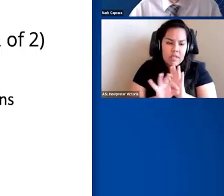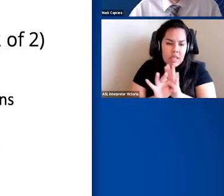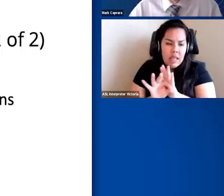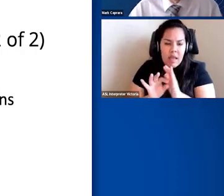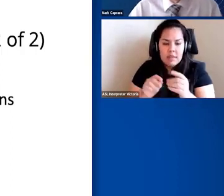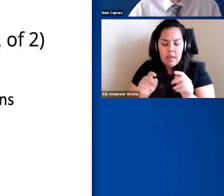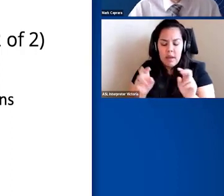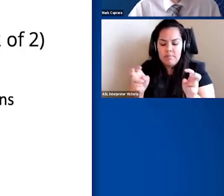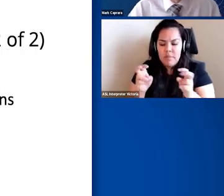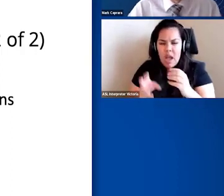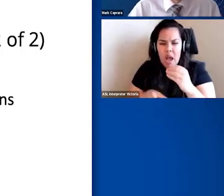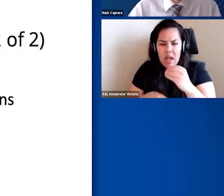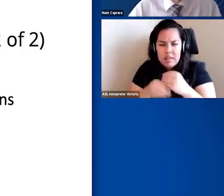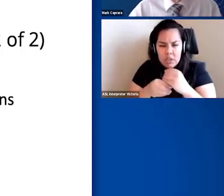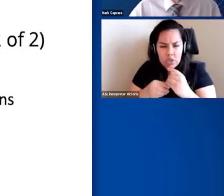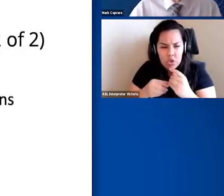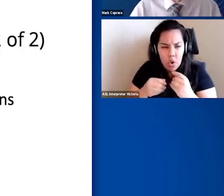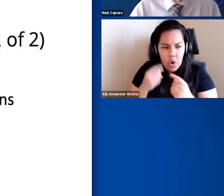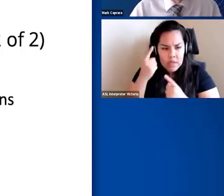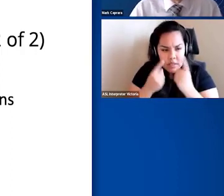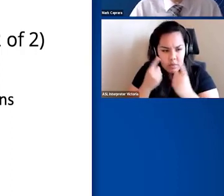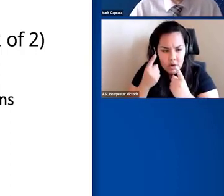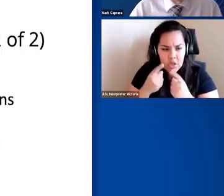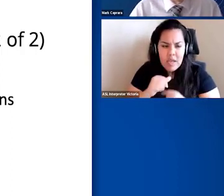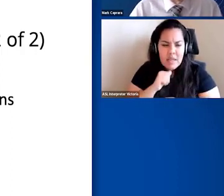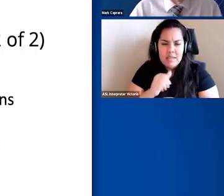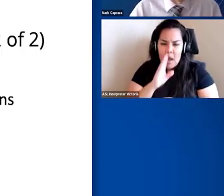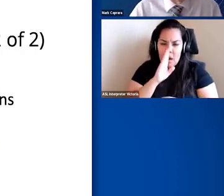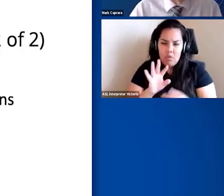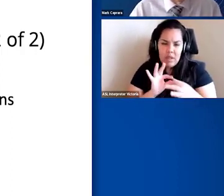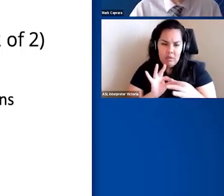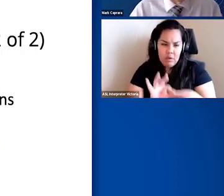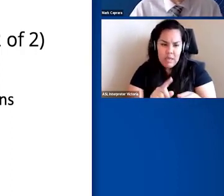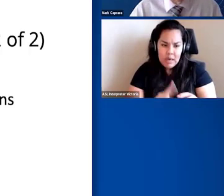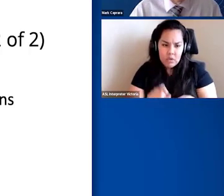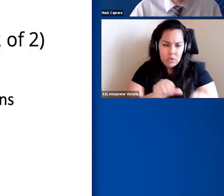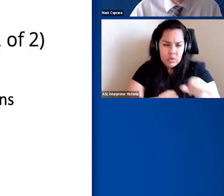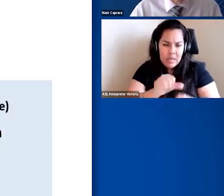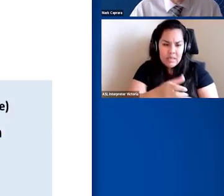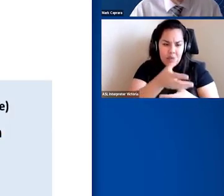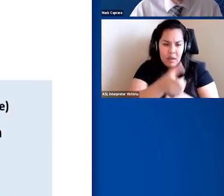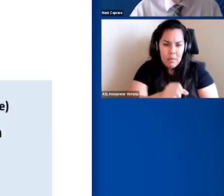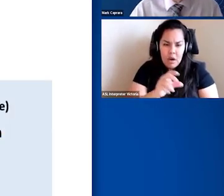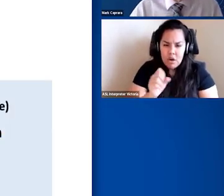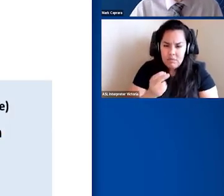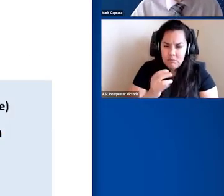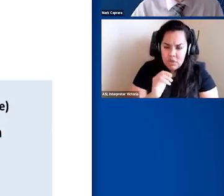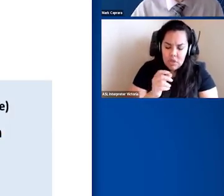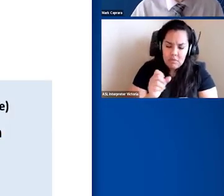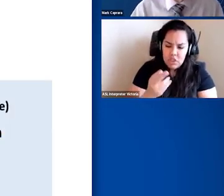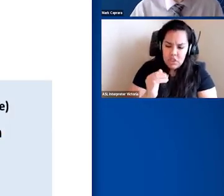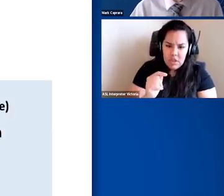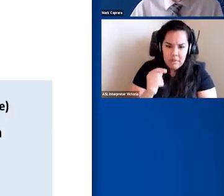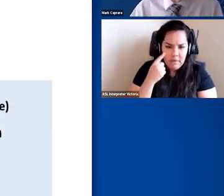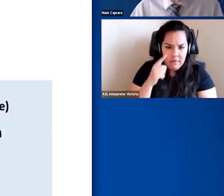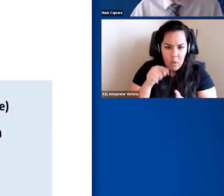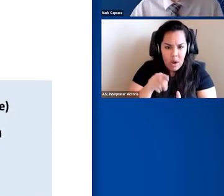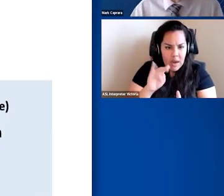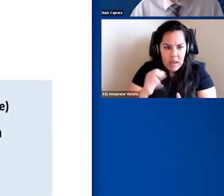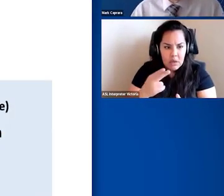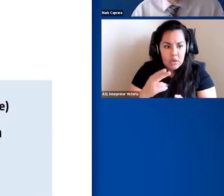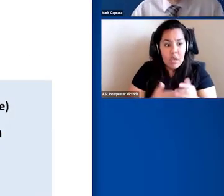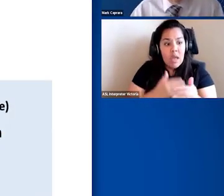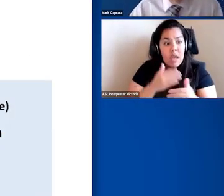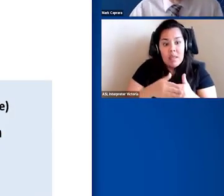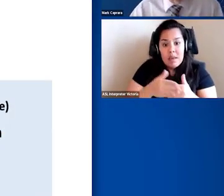not directly related to scientific merit shift to NIH staff administrative review. And the next few slides show these changes. So on